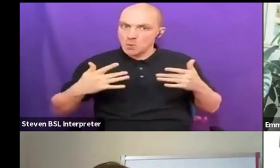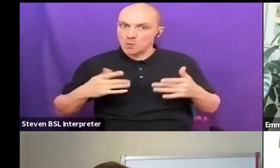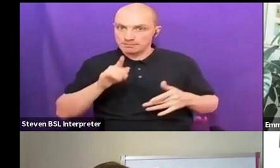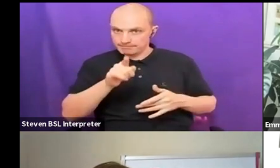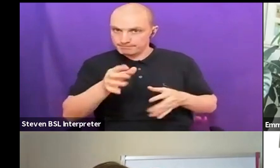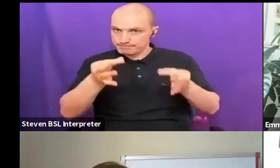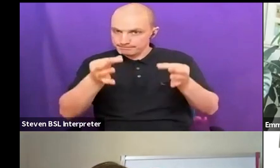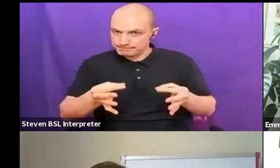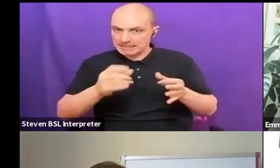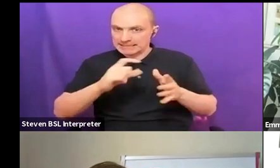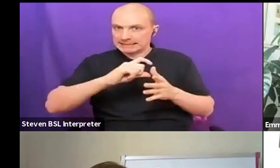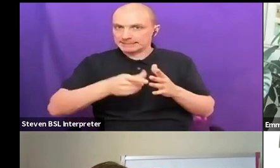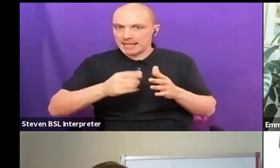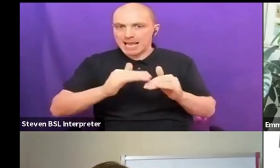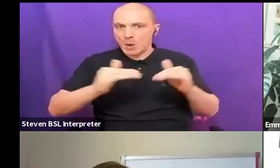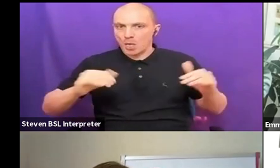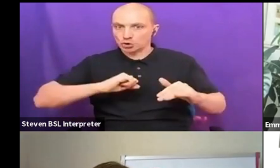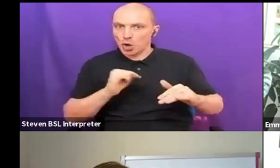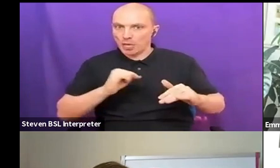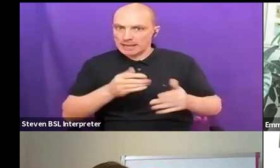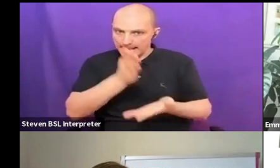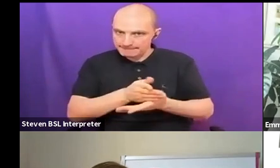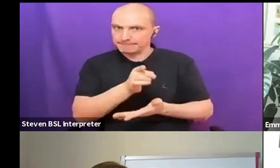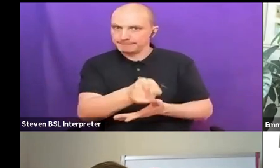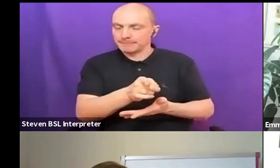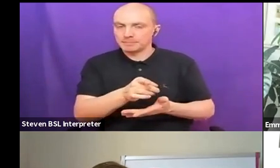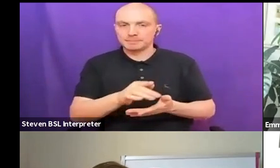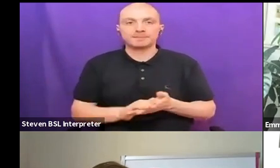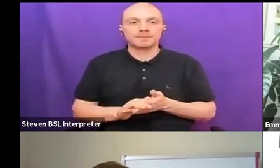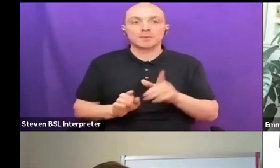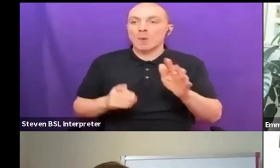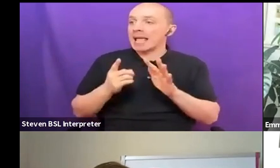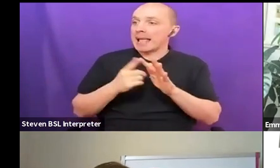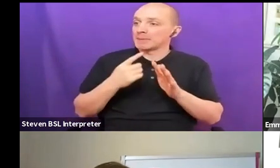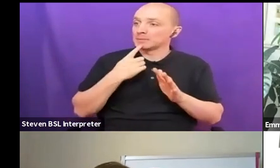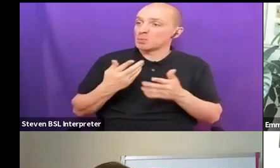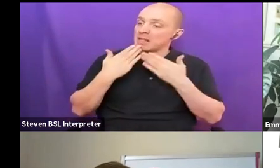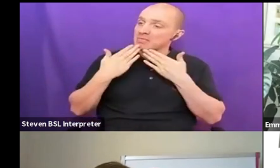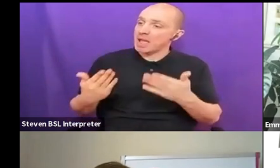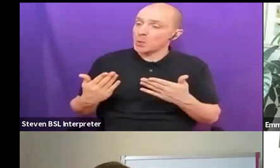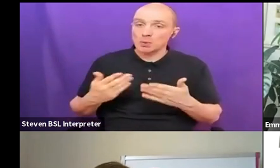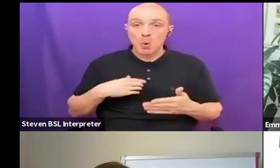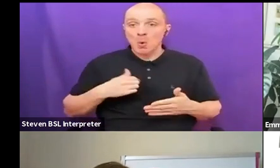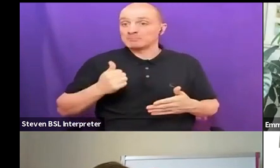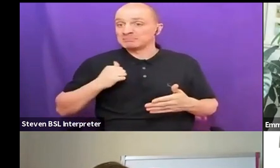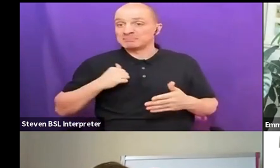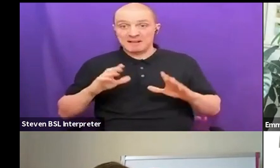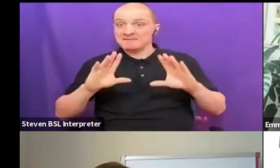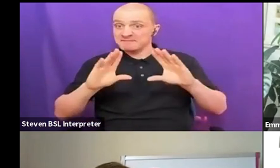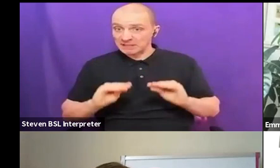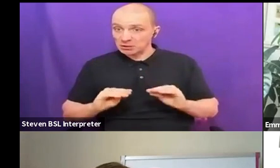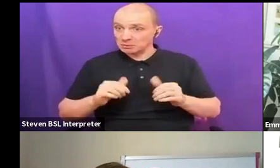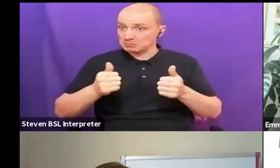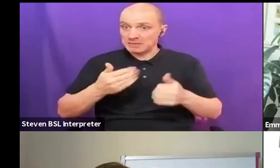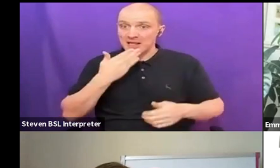I'm conscious that we could talk about this for all morning, but we'll close our session today. Thank you for everybody's questions. We